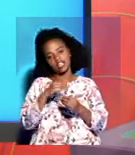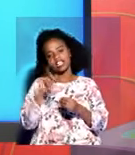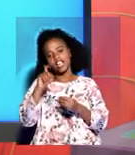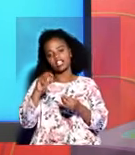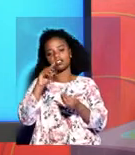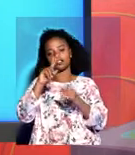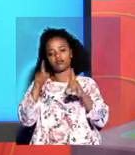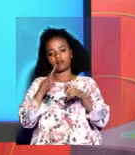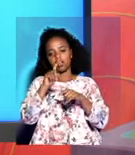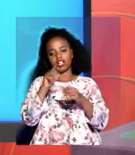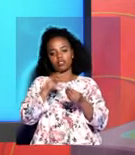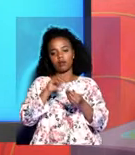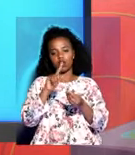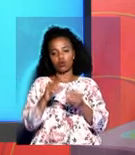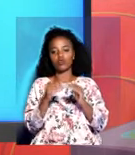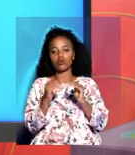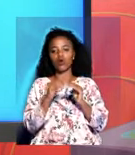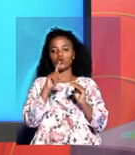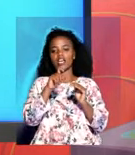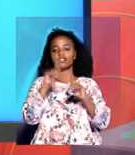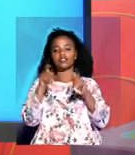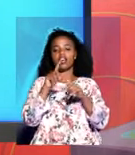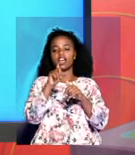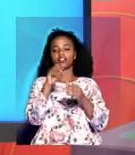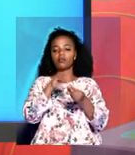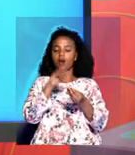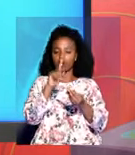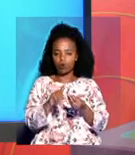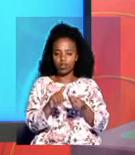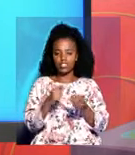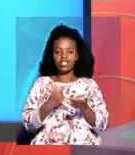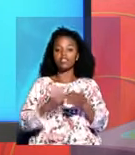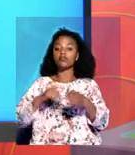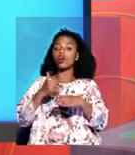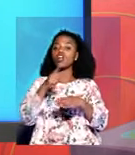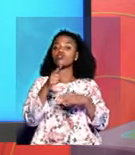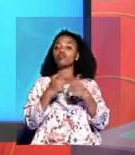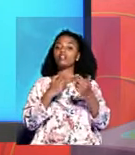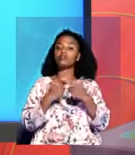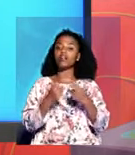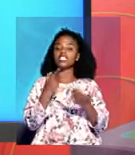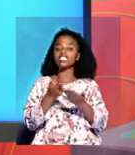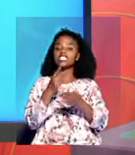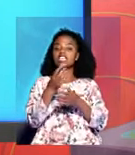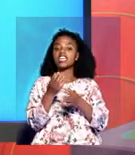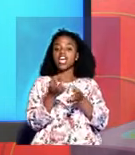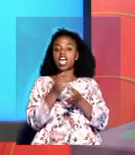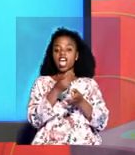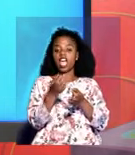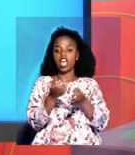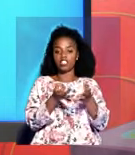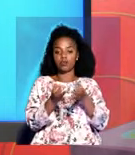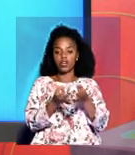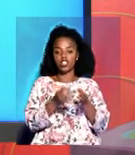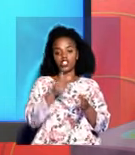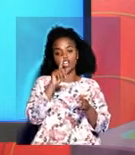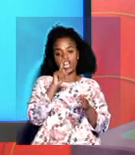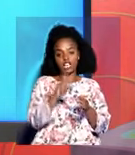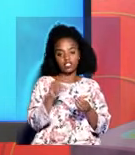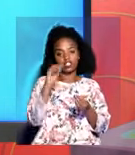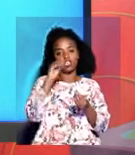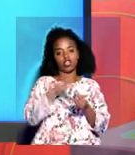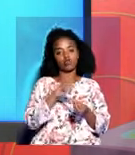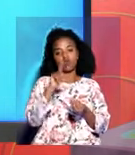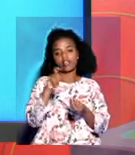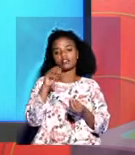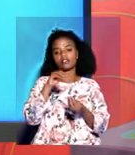this, x into x plus 1. After this, you multiply this expression by x into x plus 1.